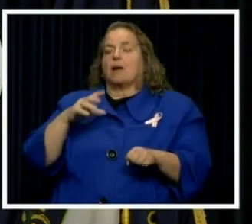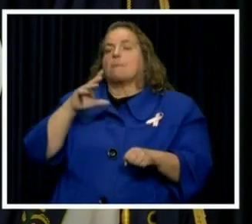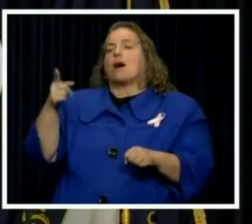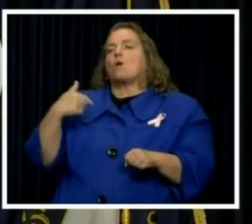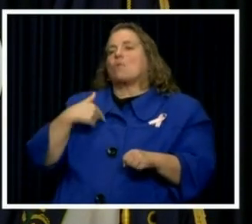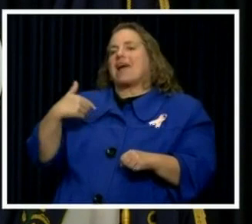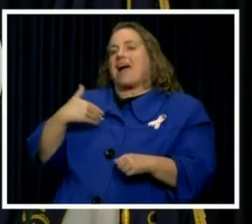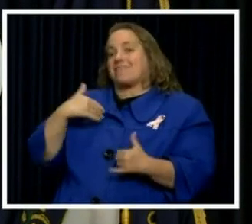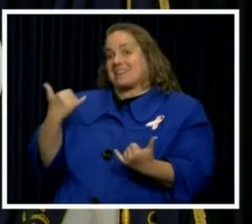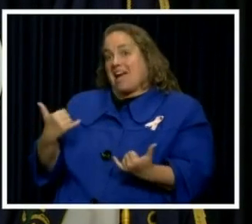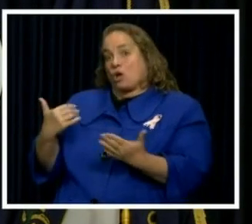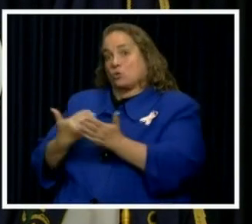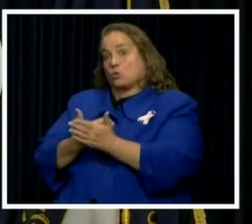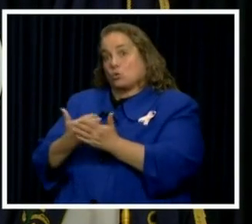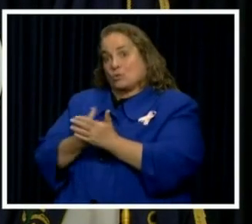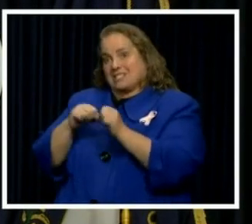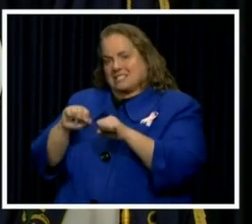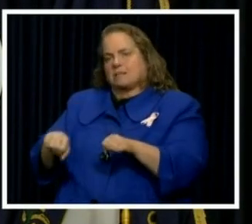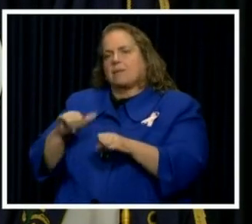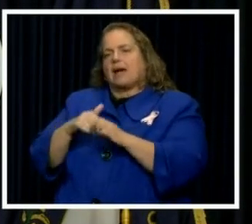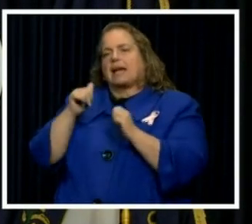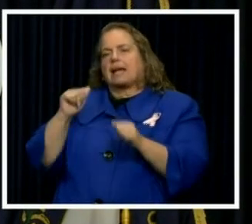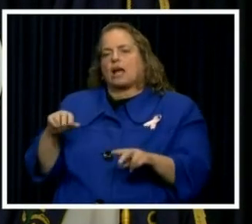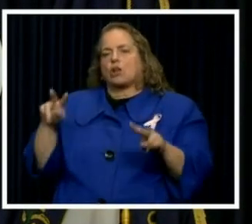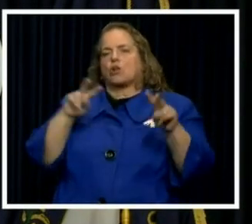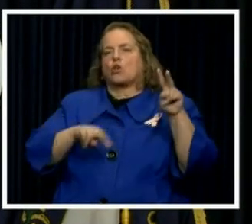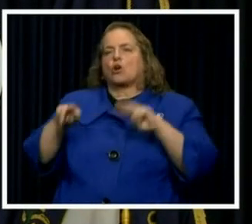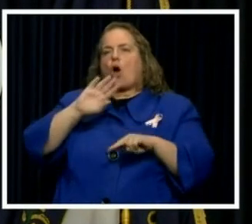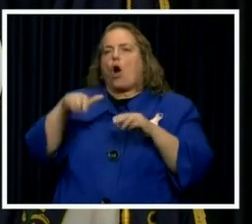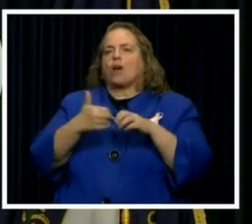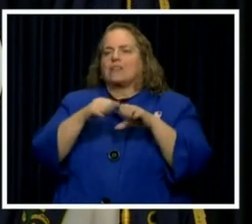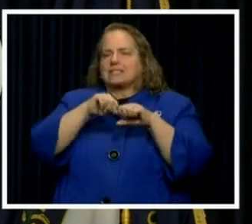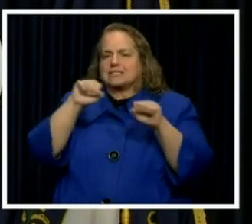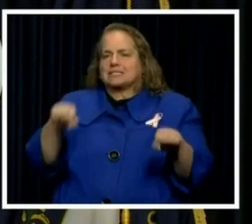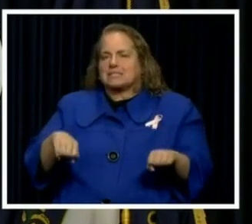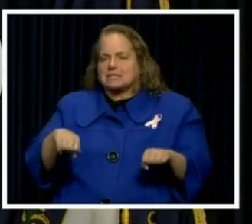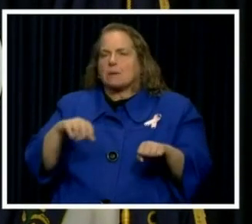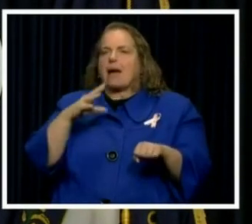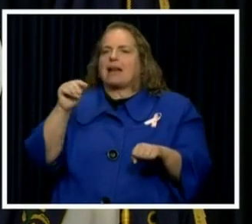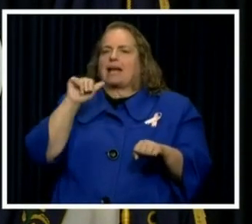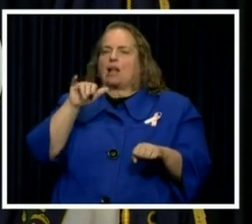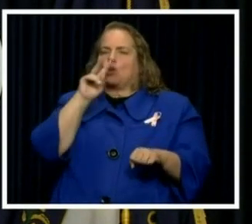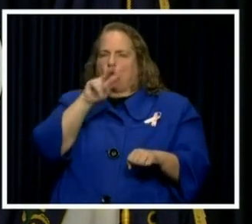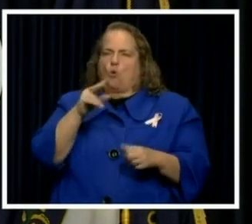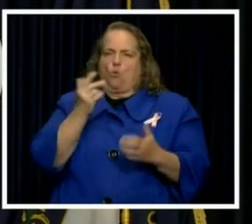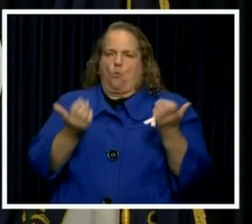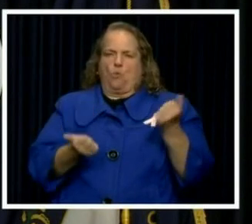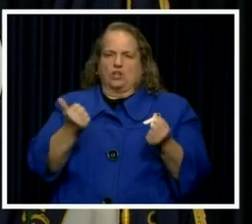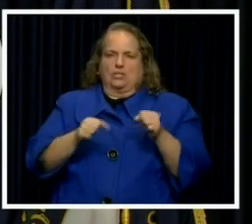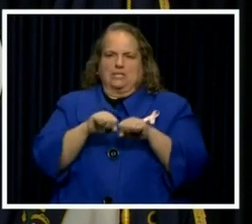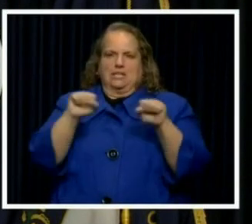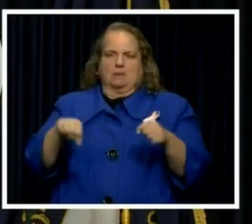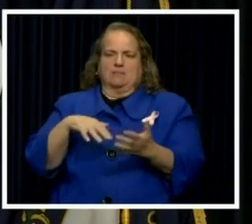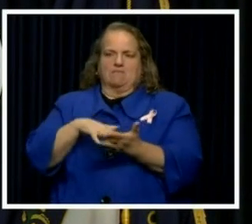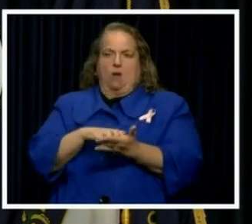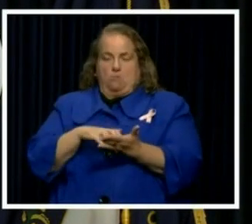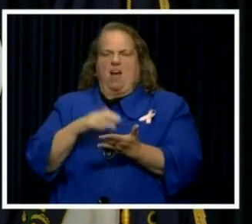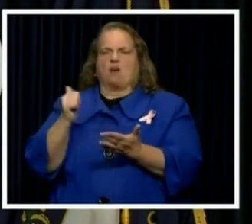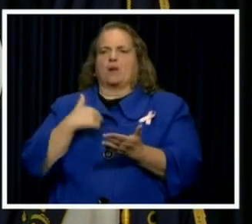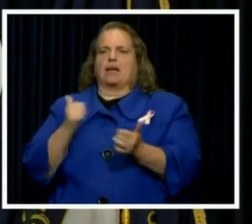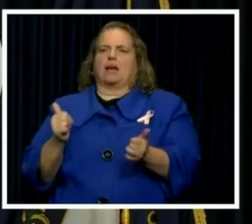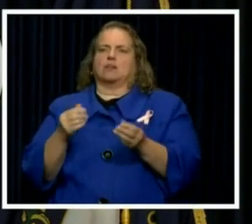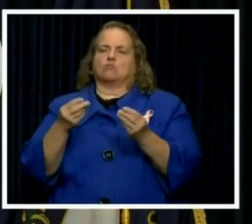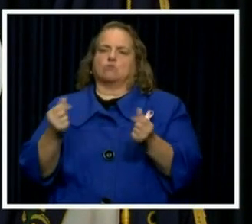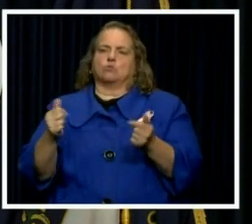these systems and perhaps offer some sort of a solution towards that resolution. And for those